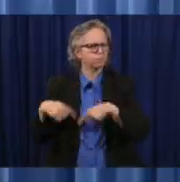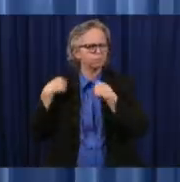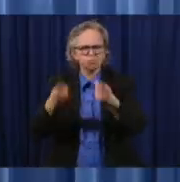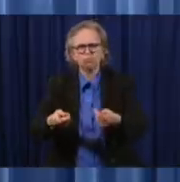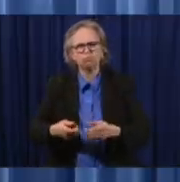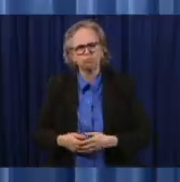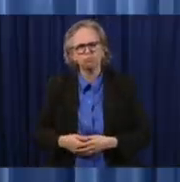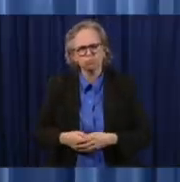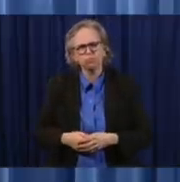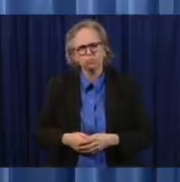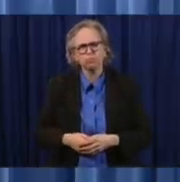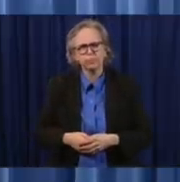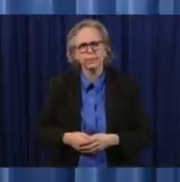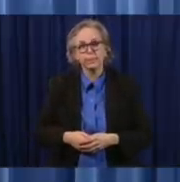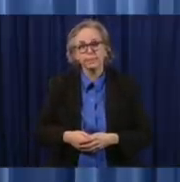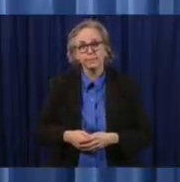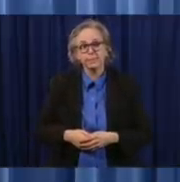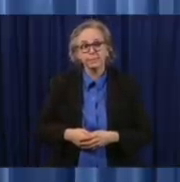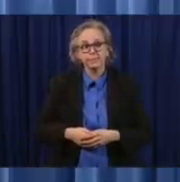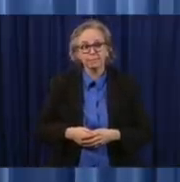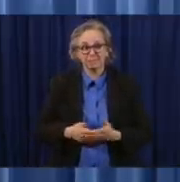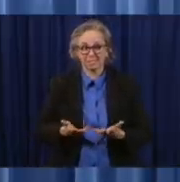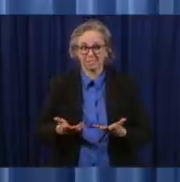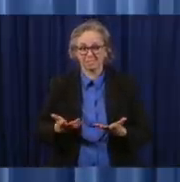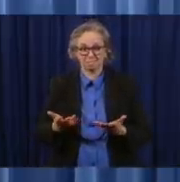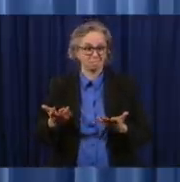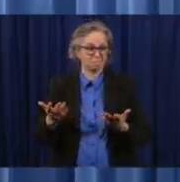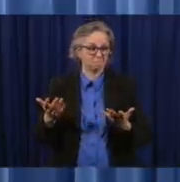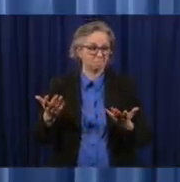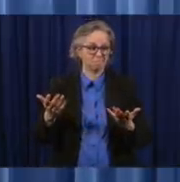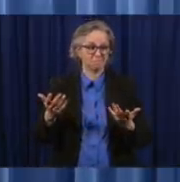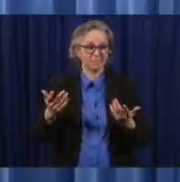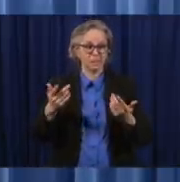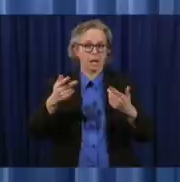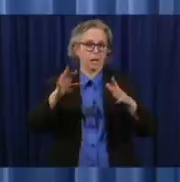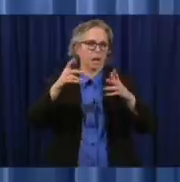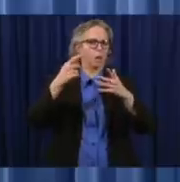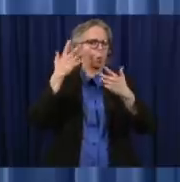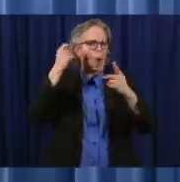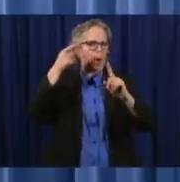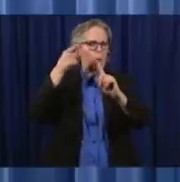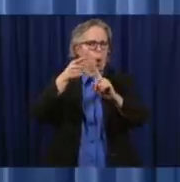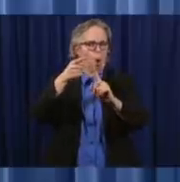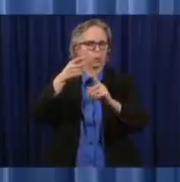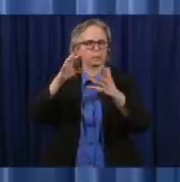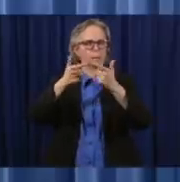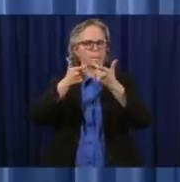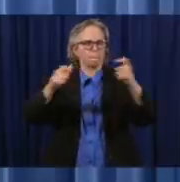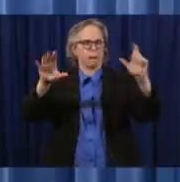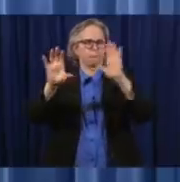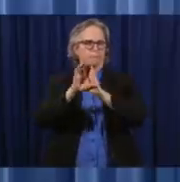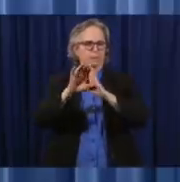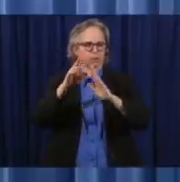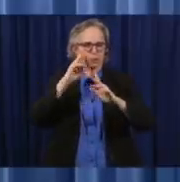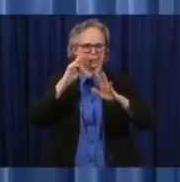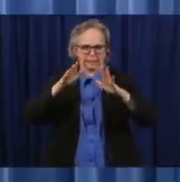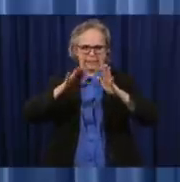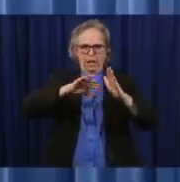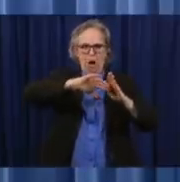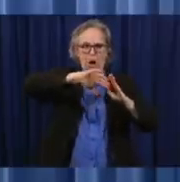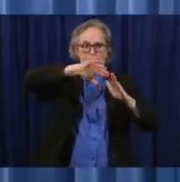seen, big picture, is that we have certainly taken that curve down. It was going like that. It's